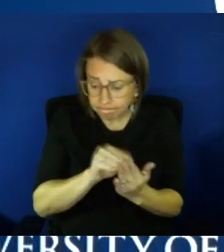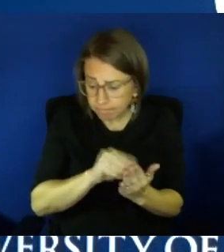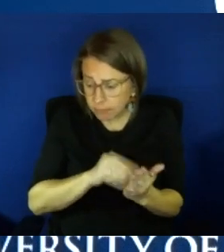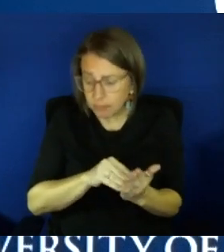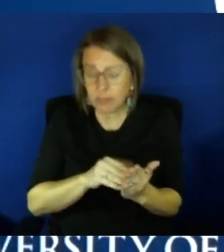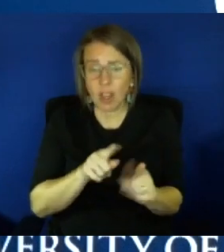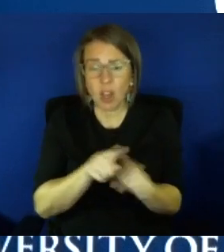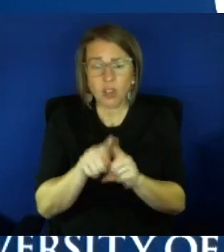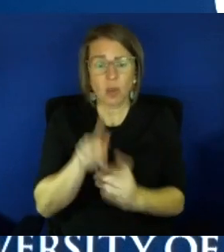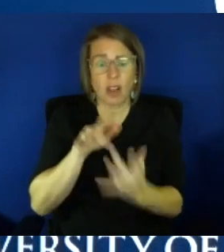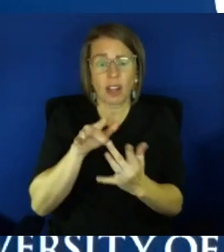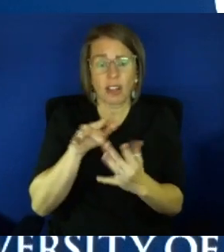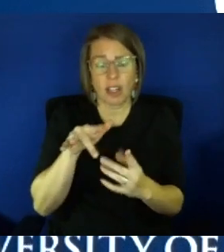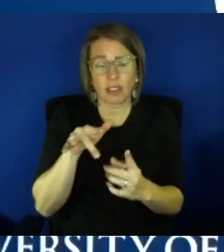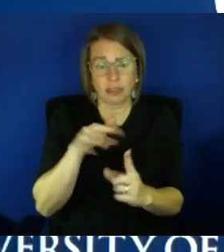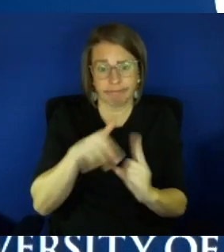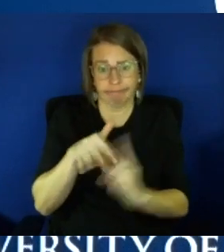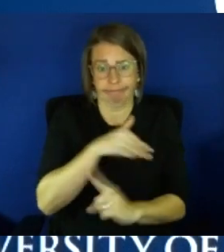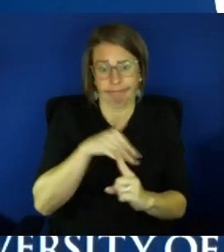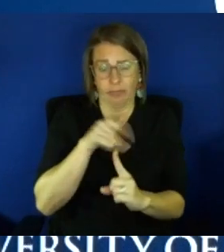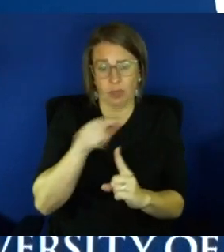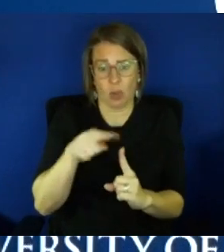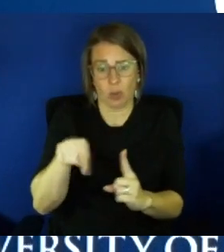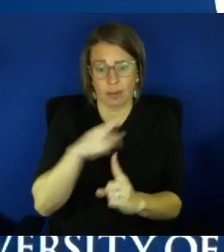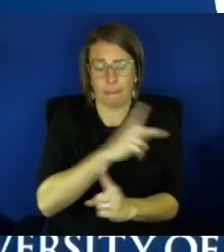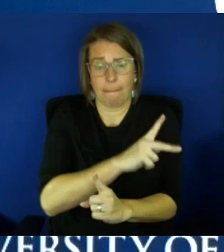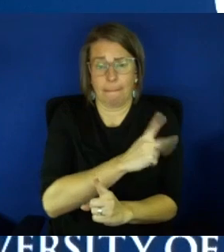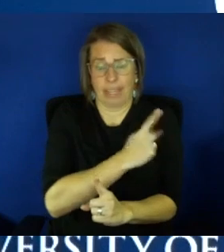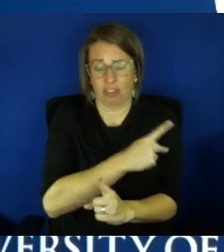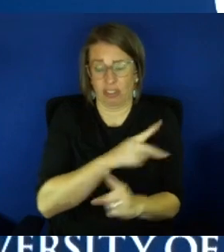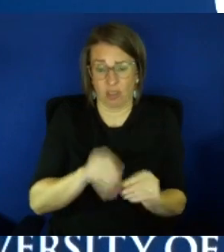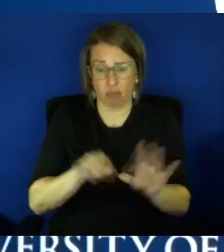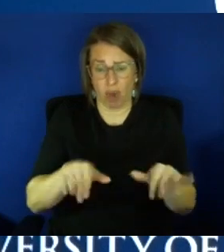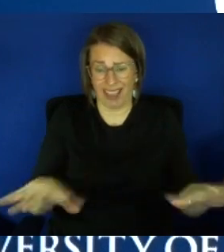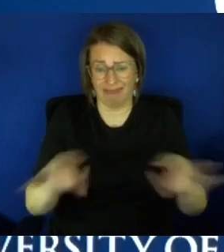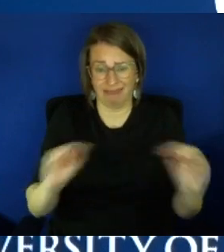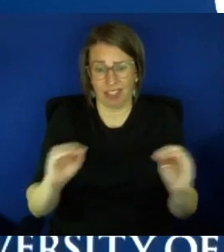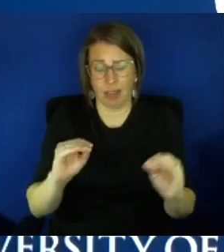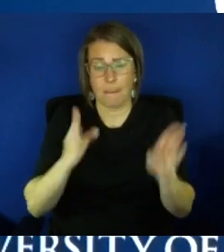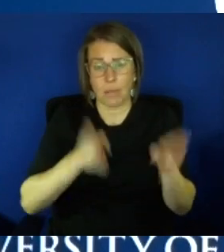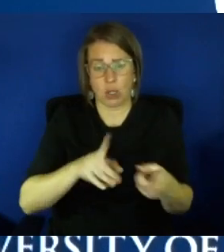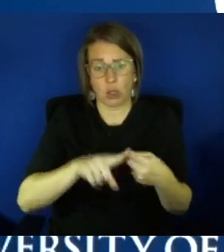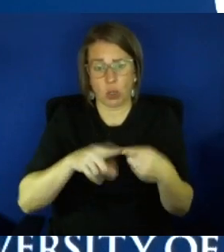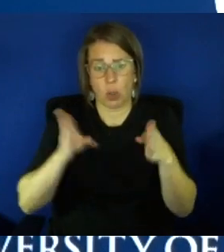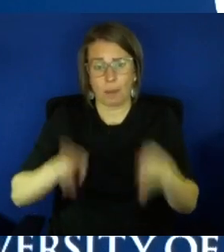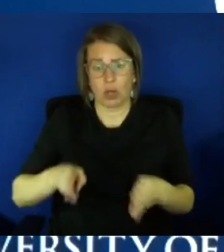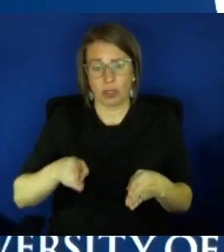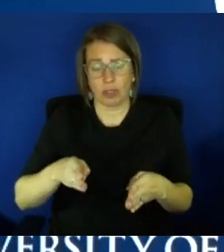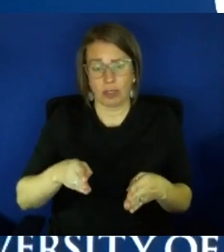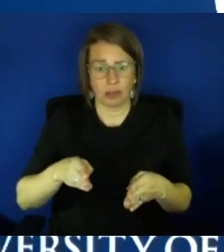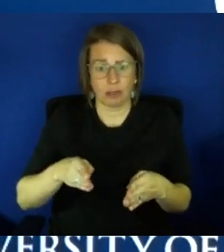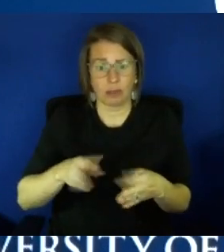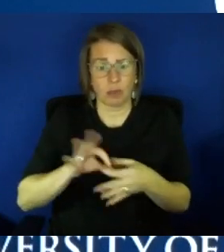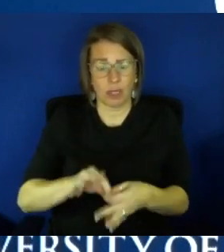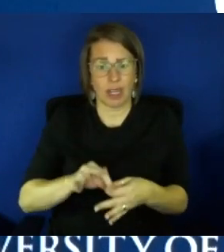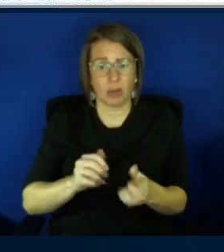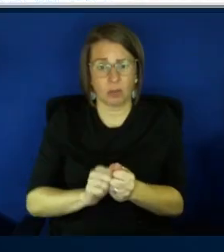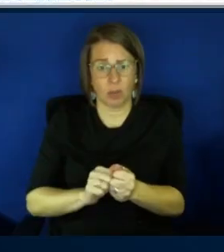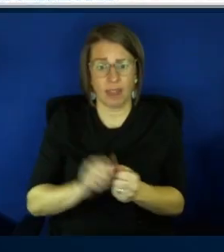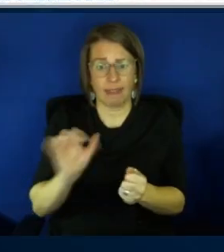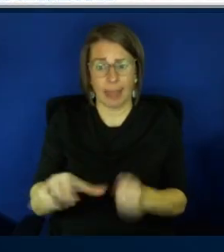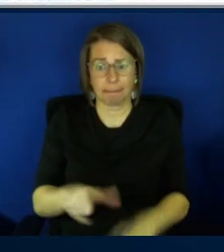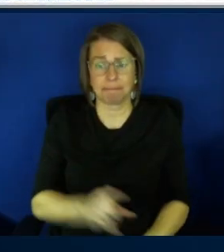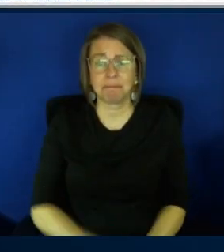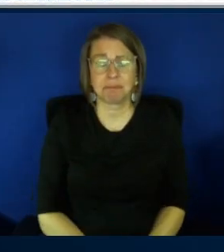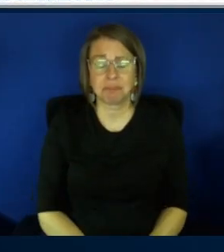right now, it's not really clear that there has been any spread from person to person in the manner that you kind of discussed, Dr. Stites. So, yeah. All